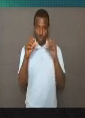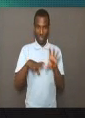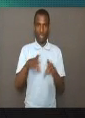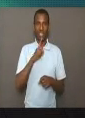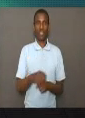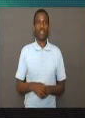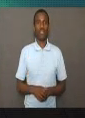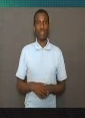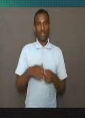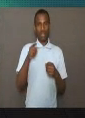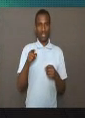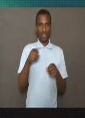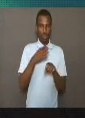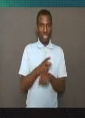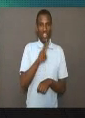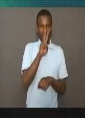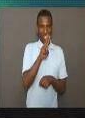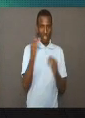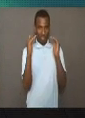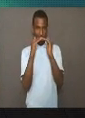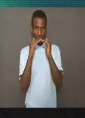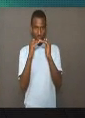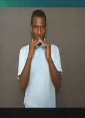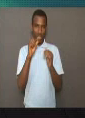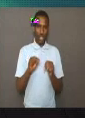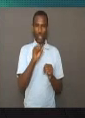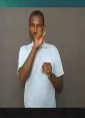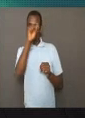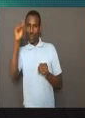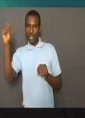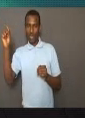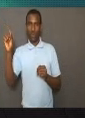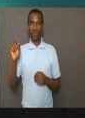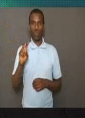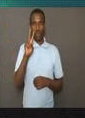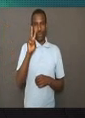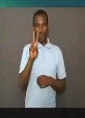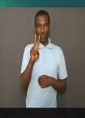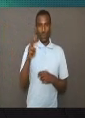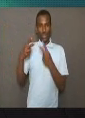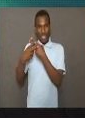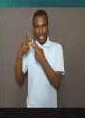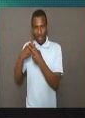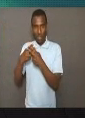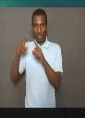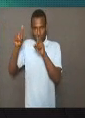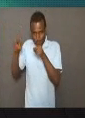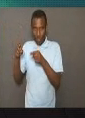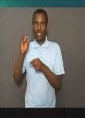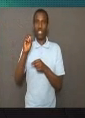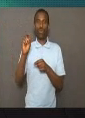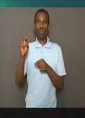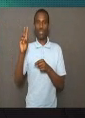V. We find that V equals the square root of